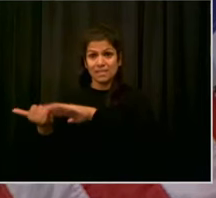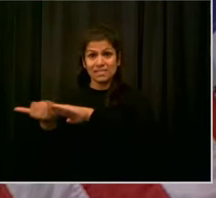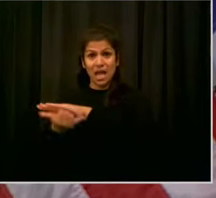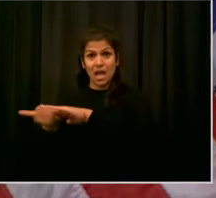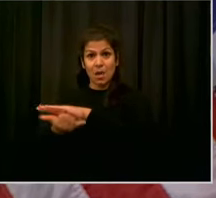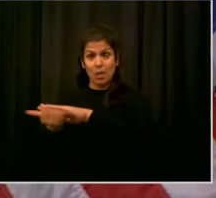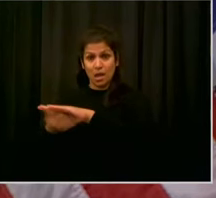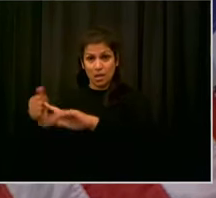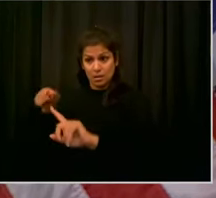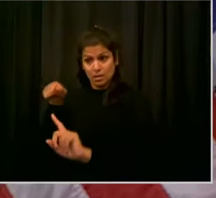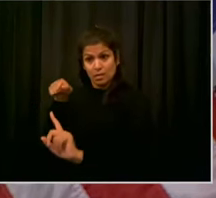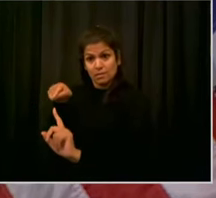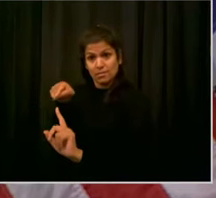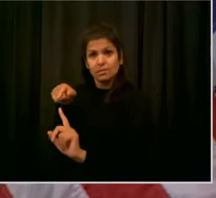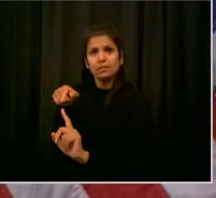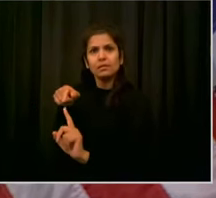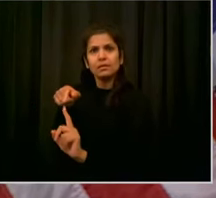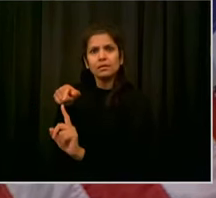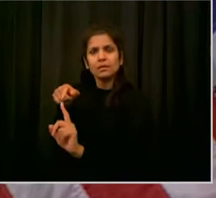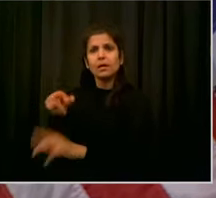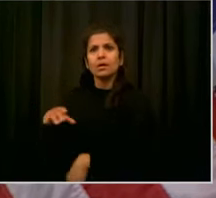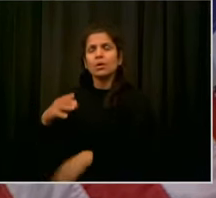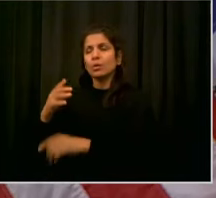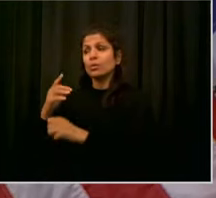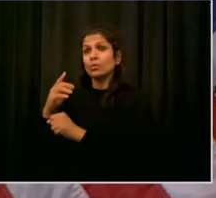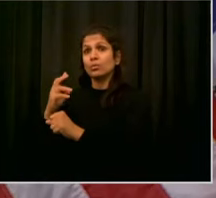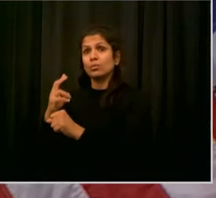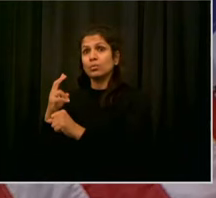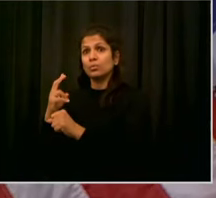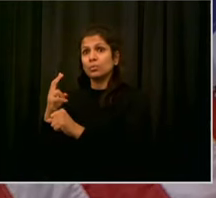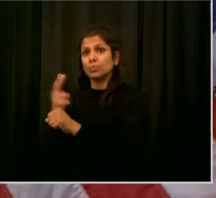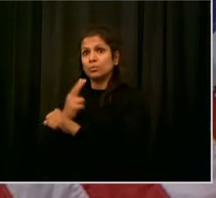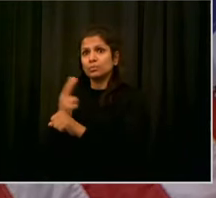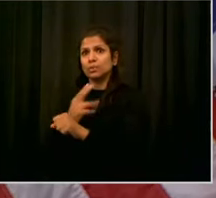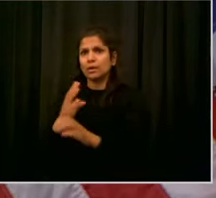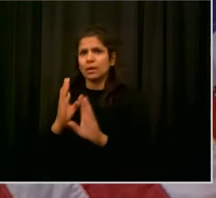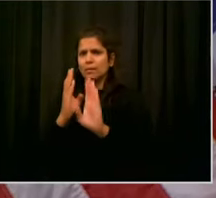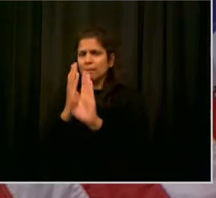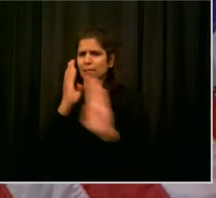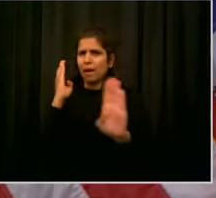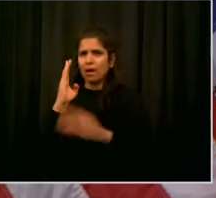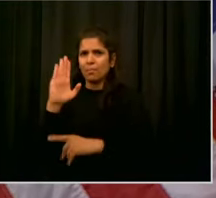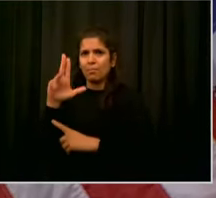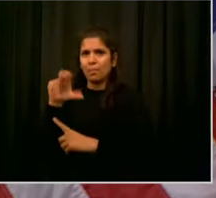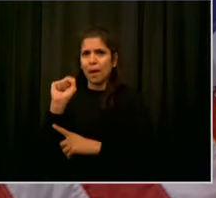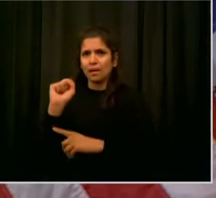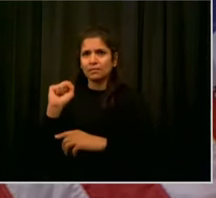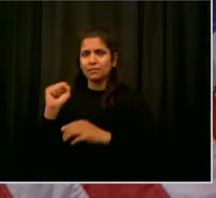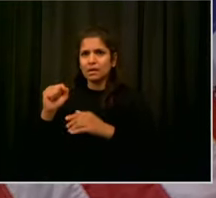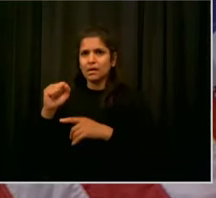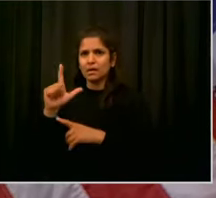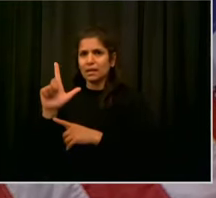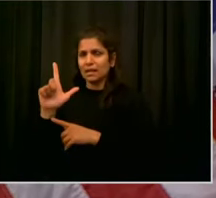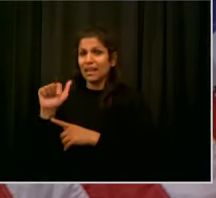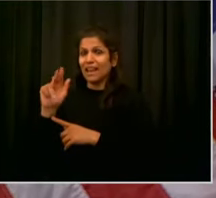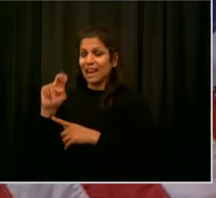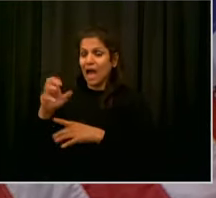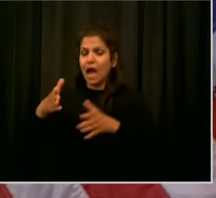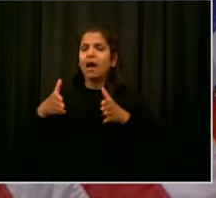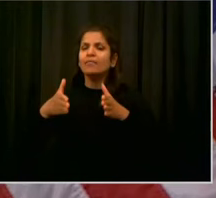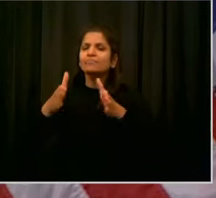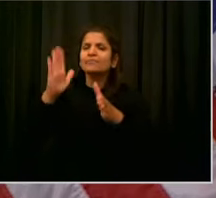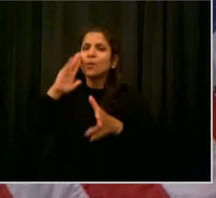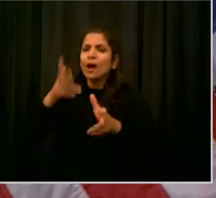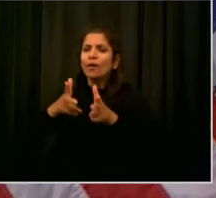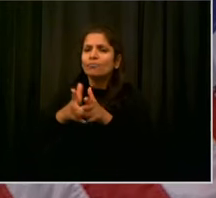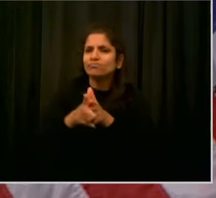weeks. So when is the city going to make a commitment to installing bus lanes? Thank you, Dave. Those are great questions. We absolutely,